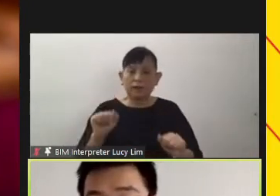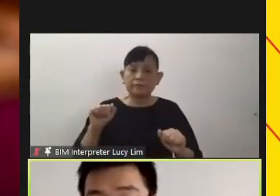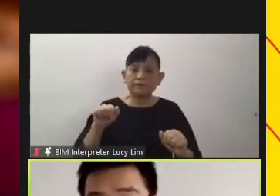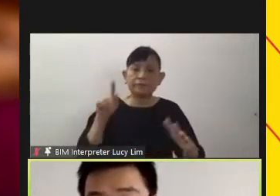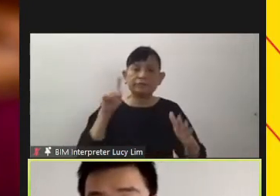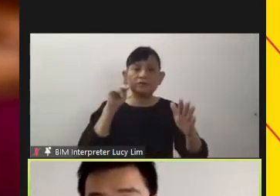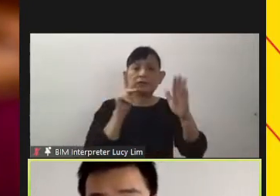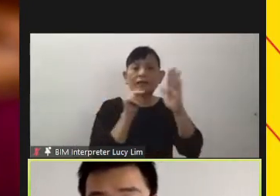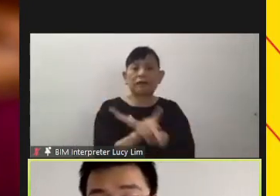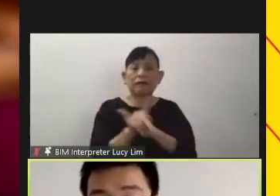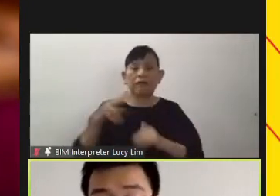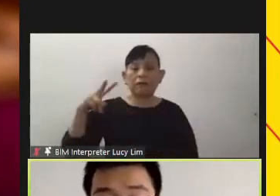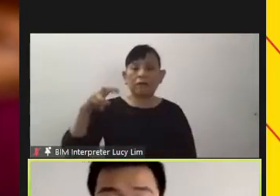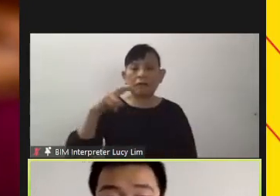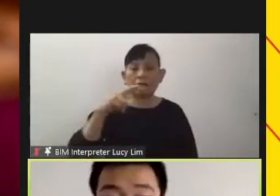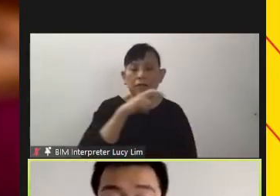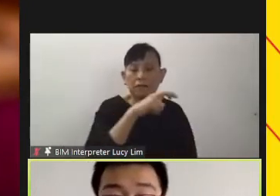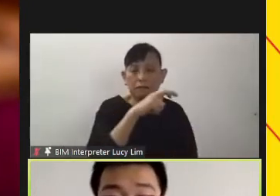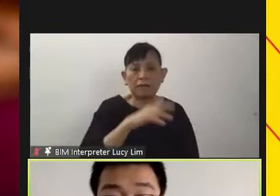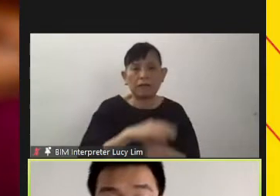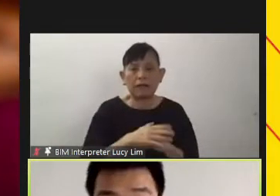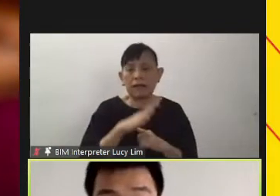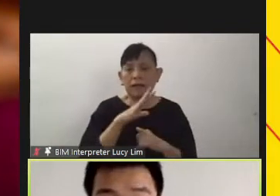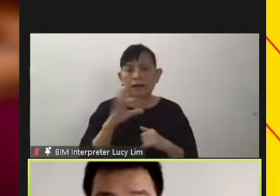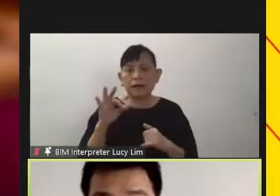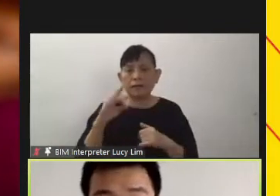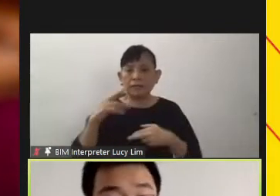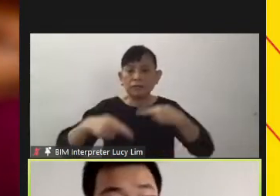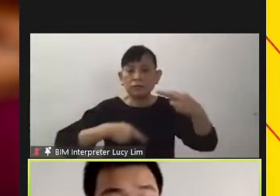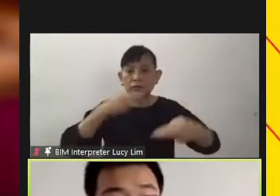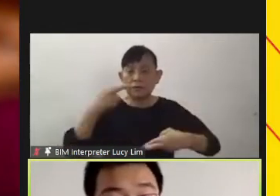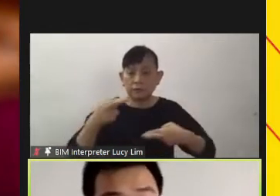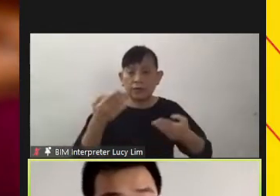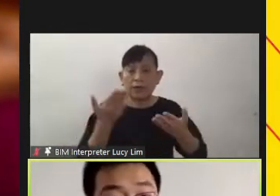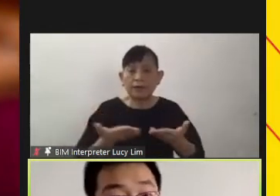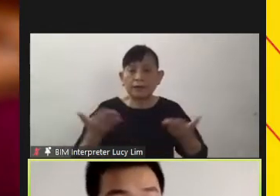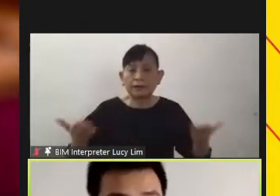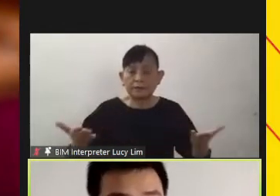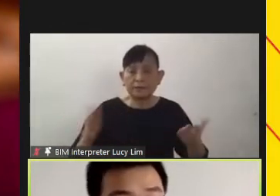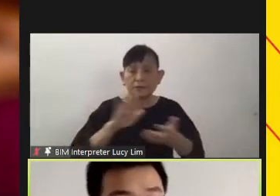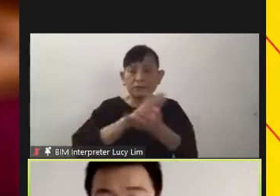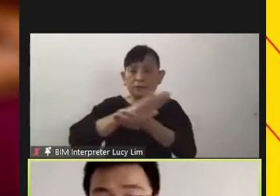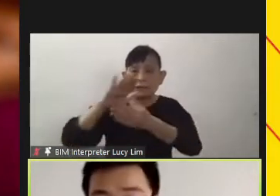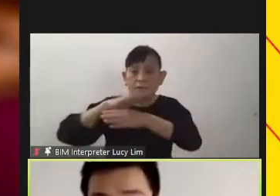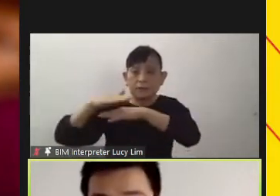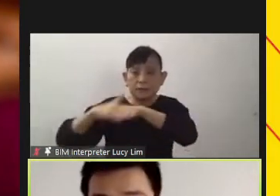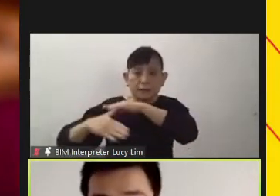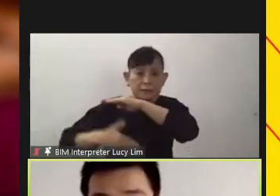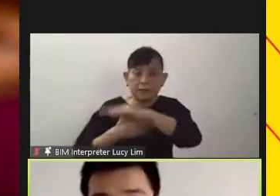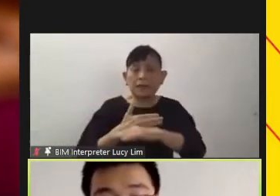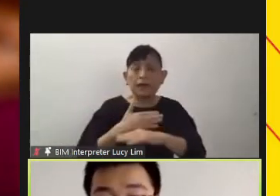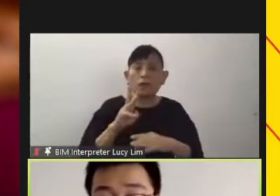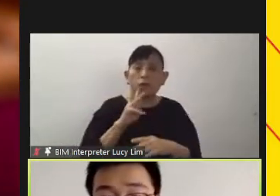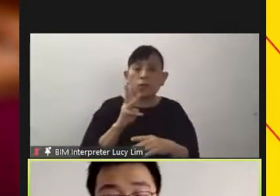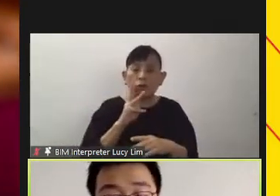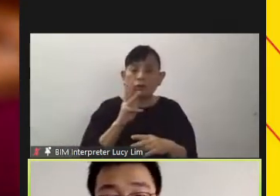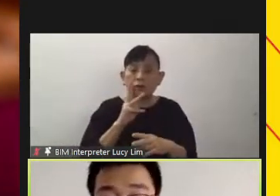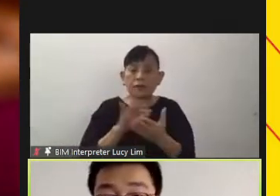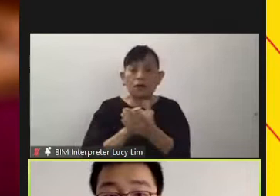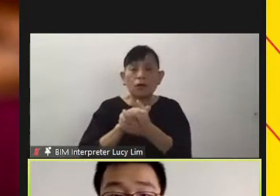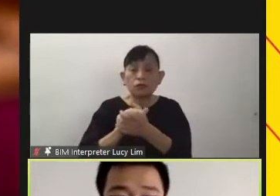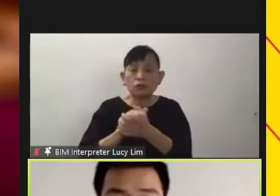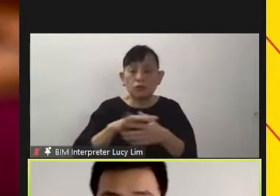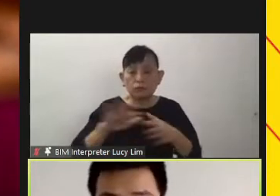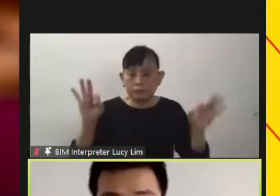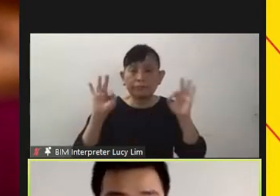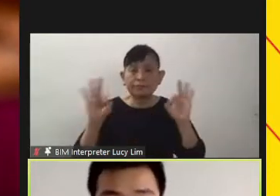bottom line is reusable items are safe to use when we clean it with water, clean it with soaps. And if